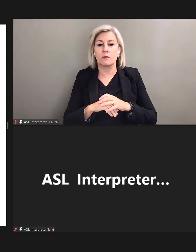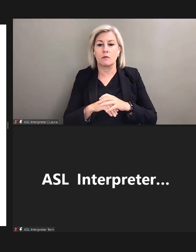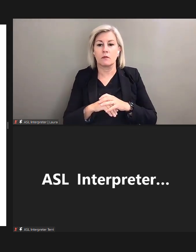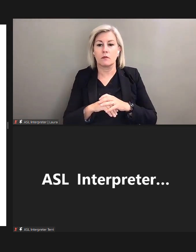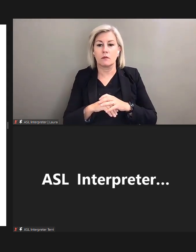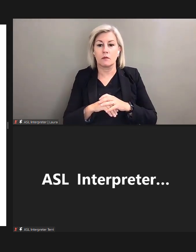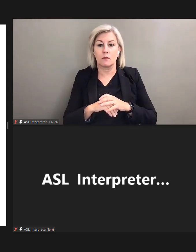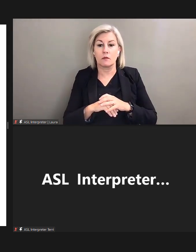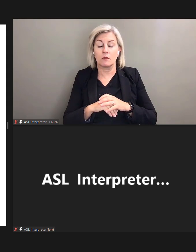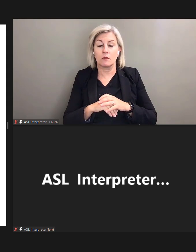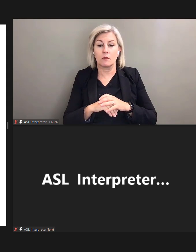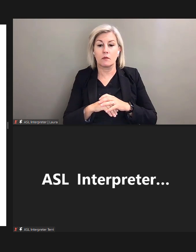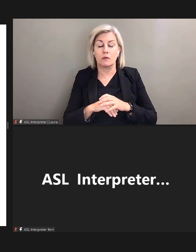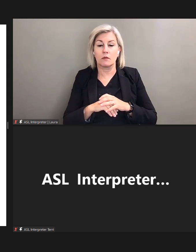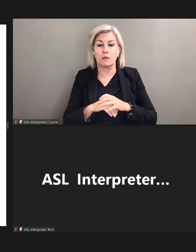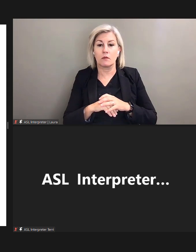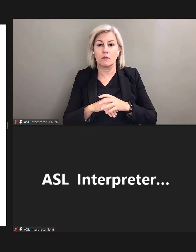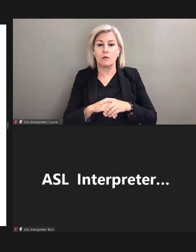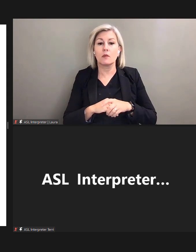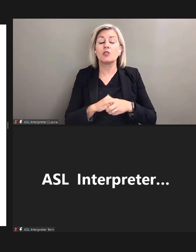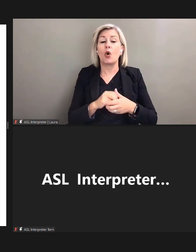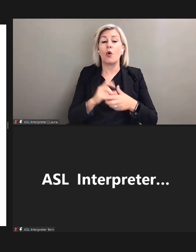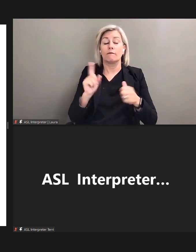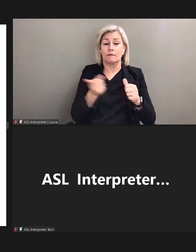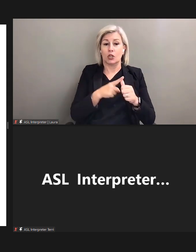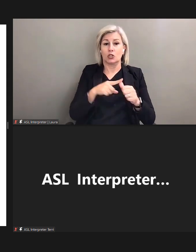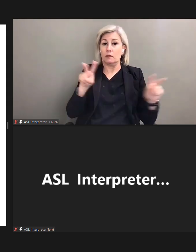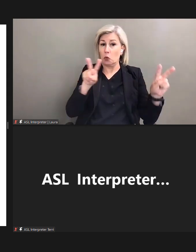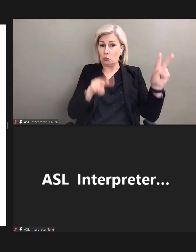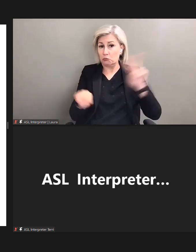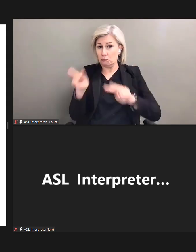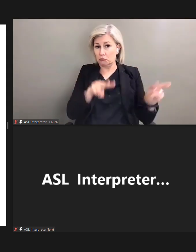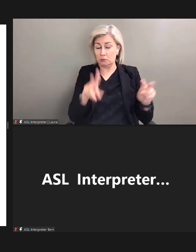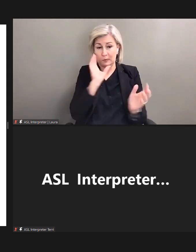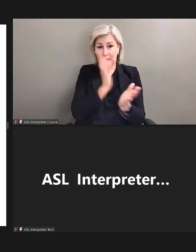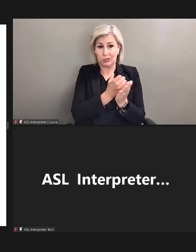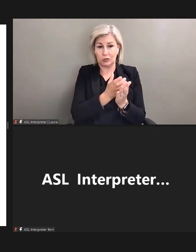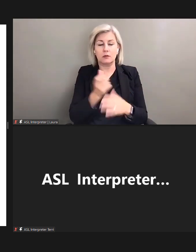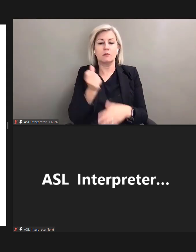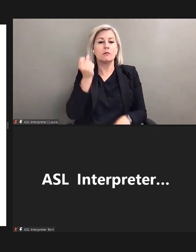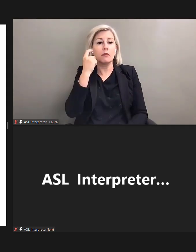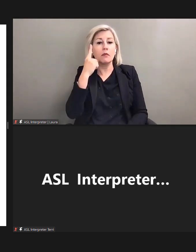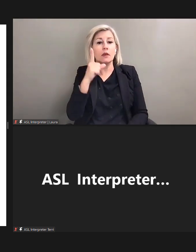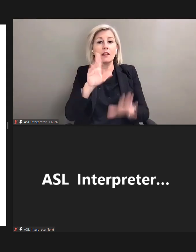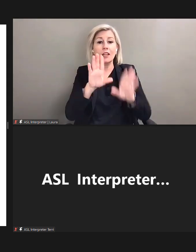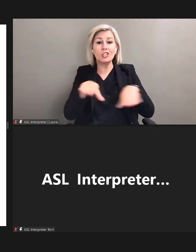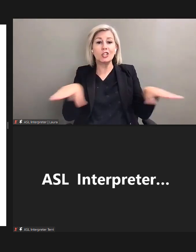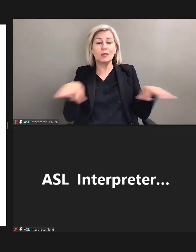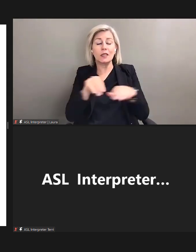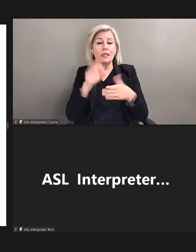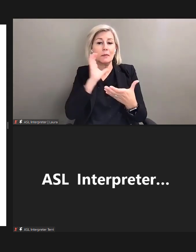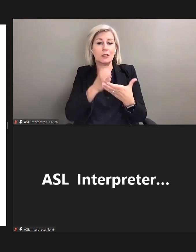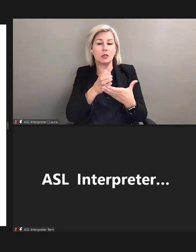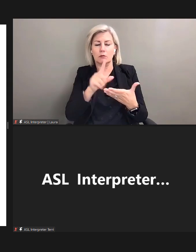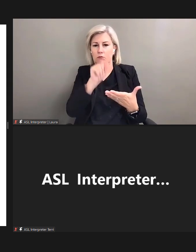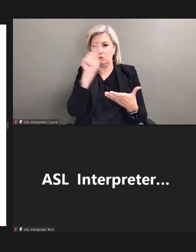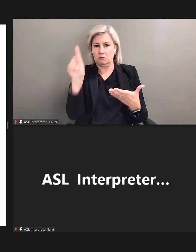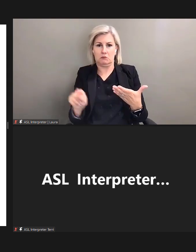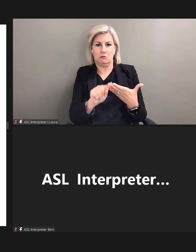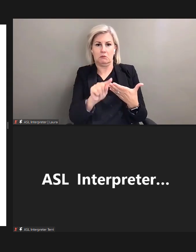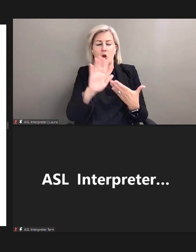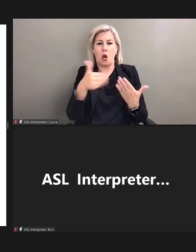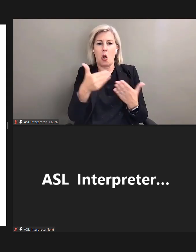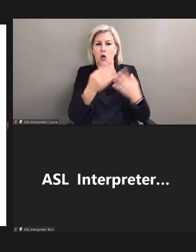by looking at these pictures. Now, the children you see in these photos are all being